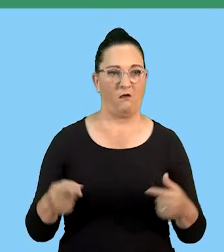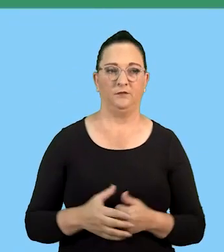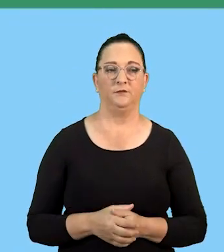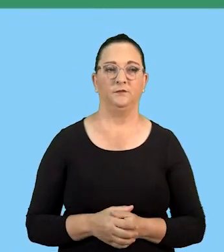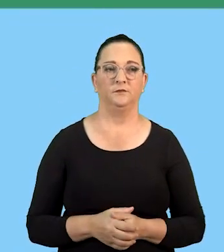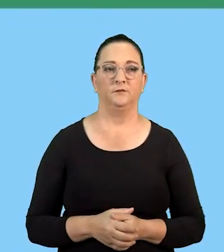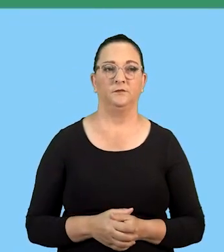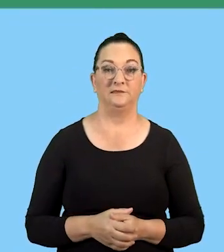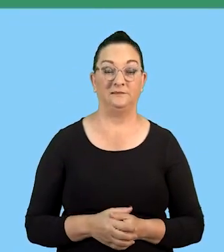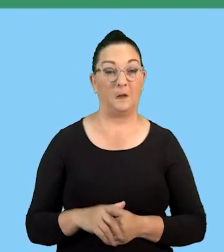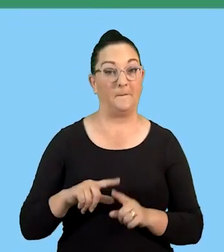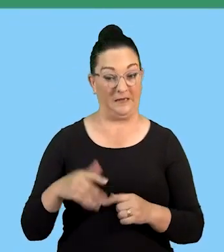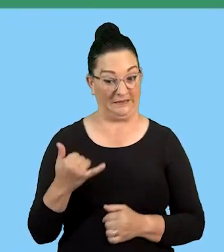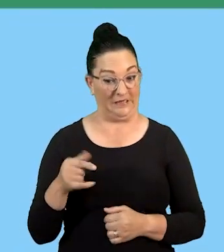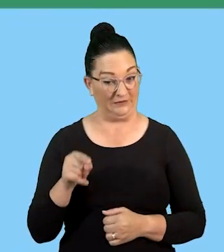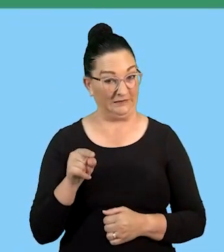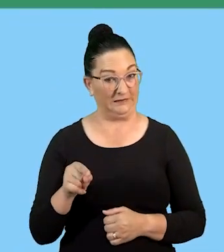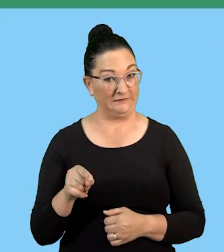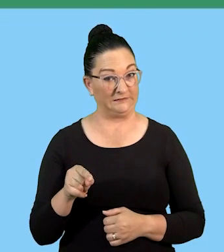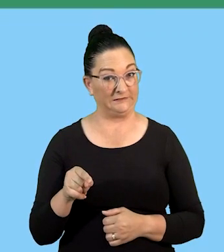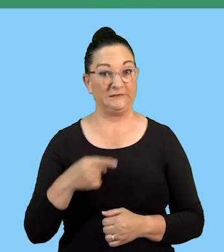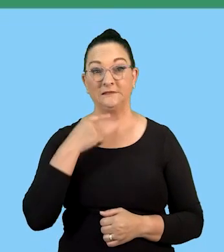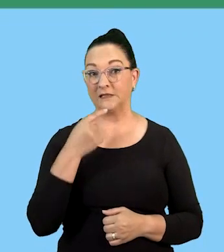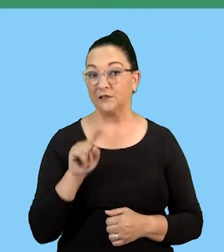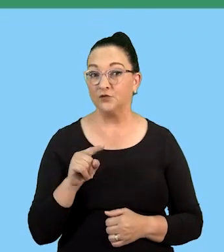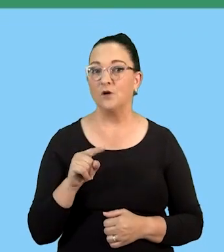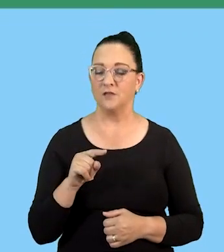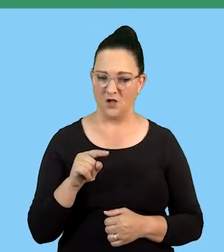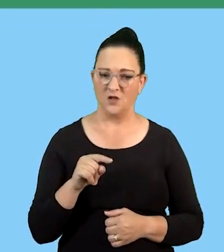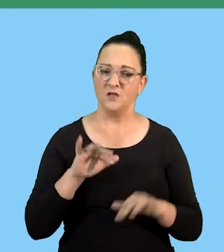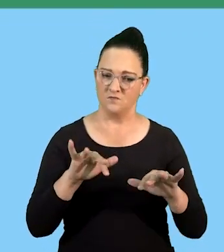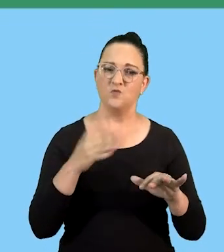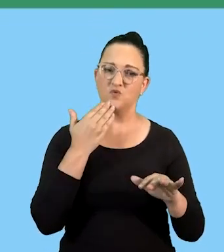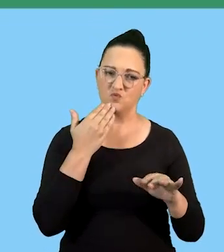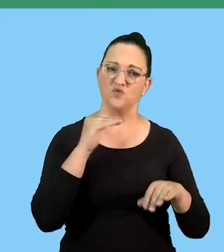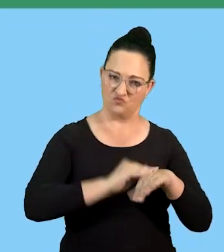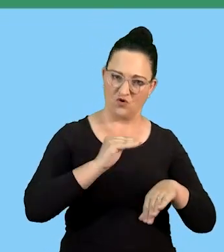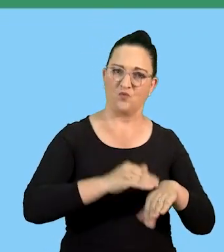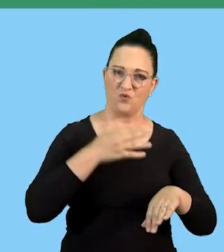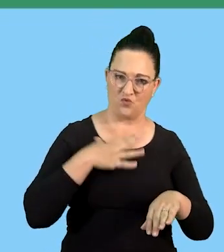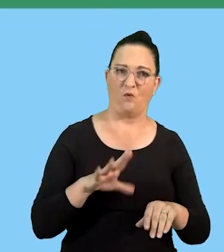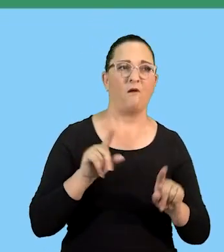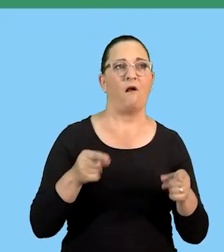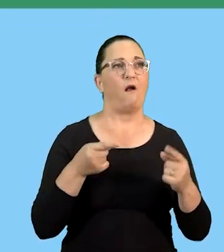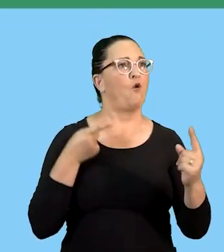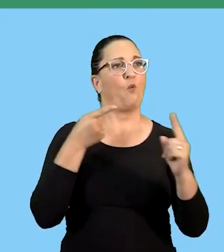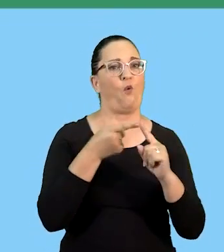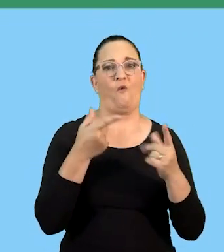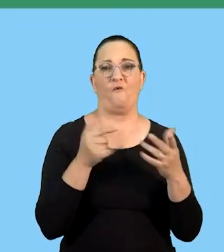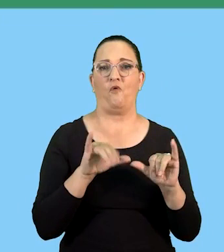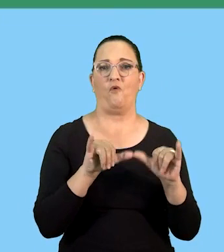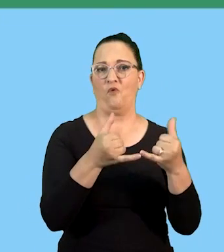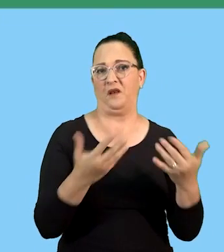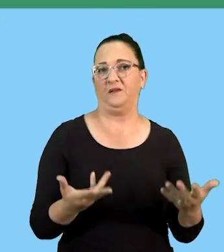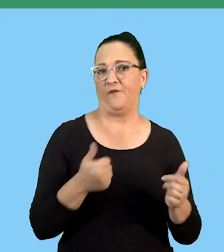based on. This approach assumes that conflict is caused by troublemakers who do not identify with the goals